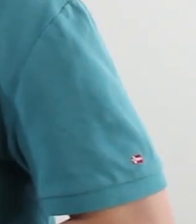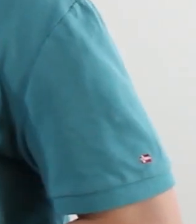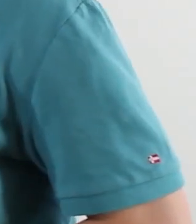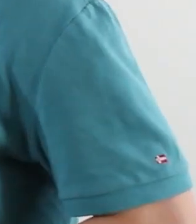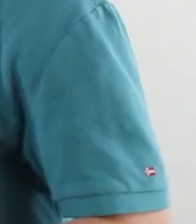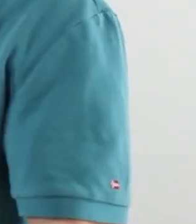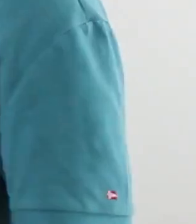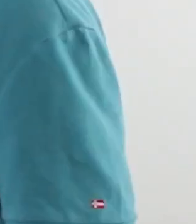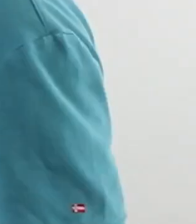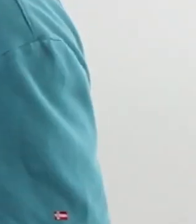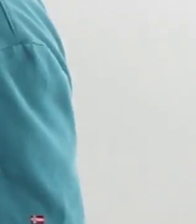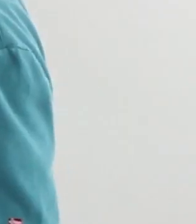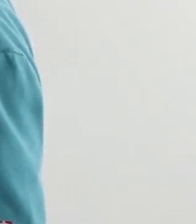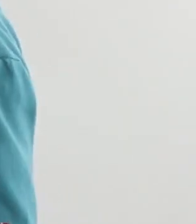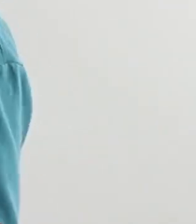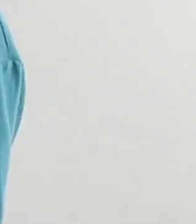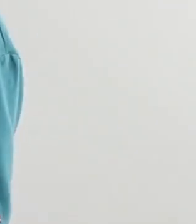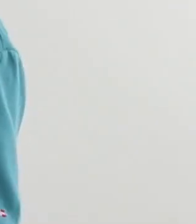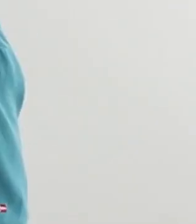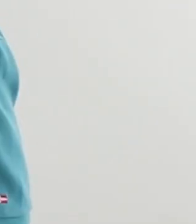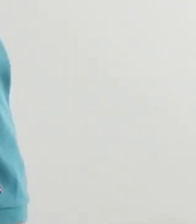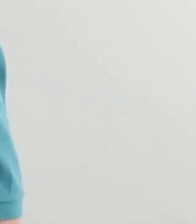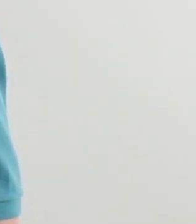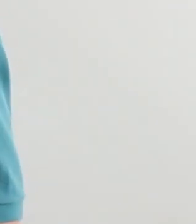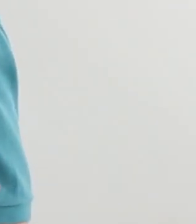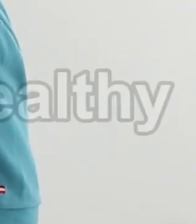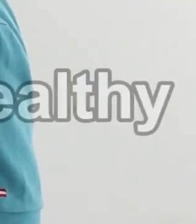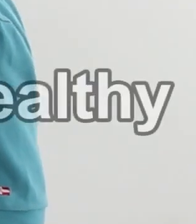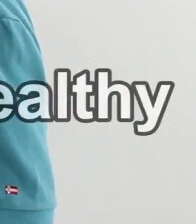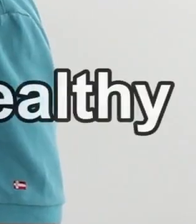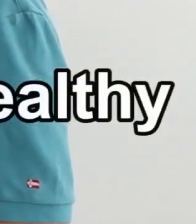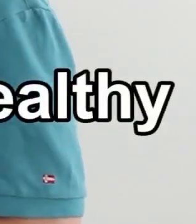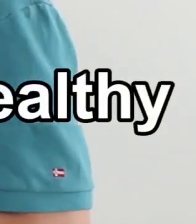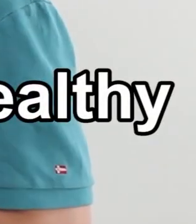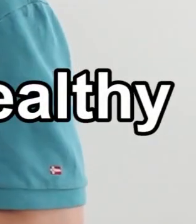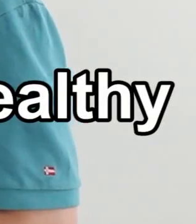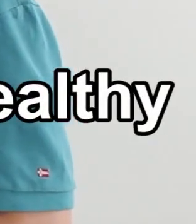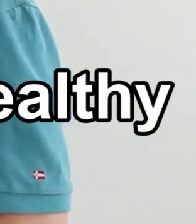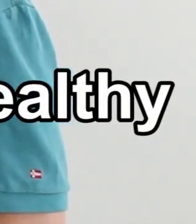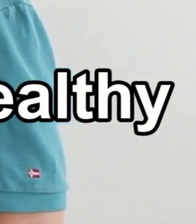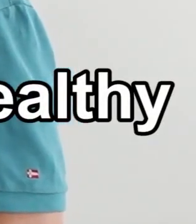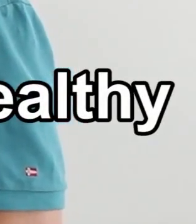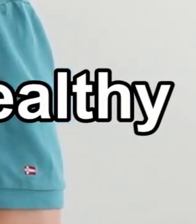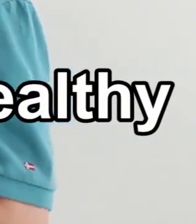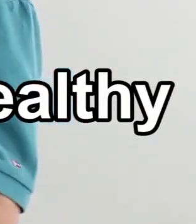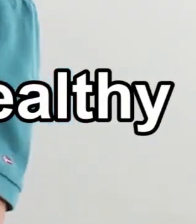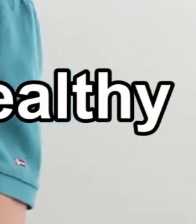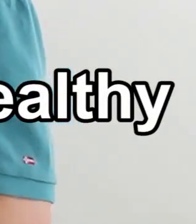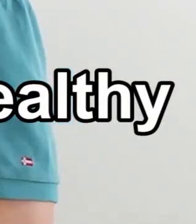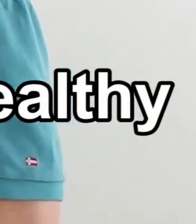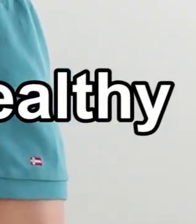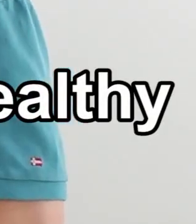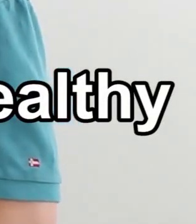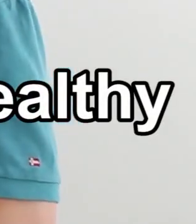good idea, okay? Maybe even something simple like, I think that we should eat